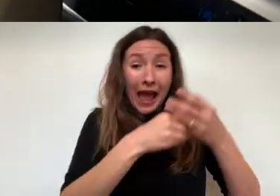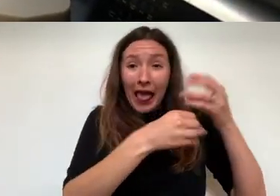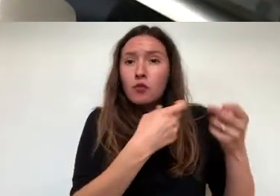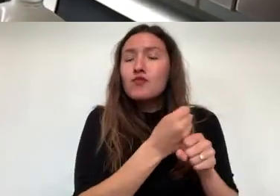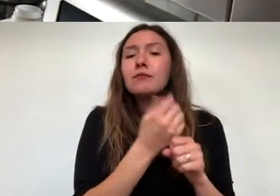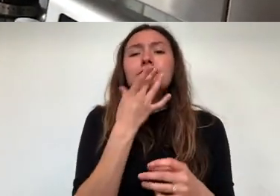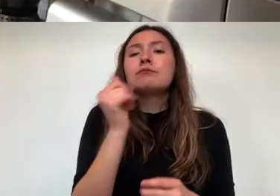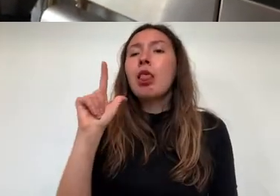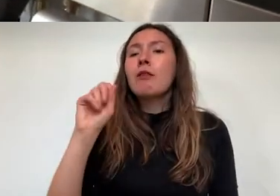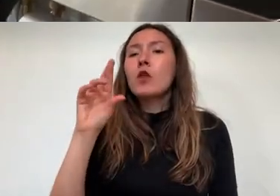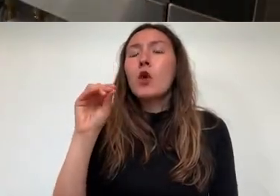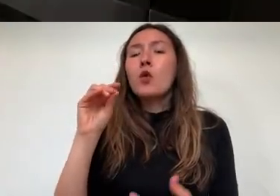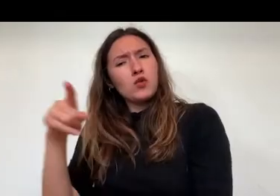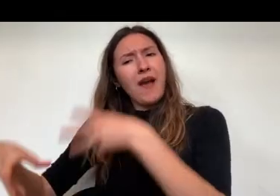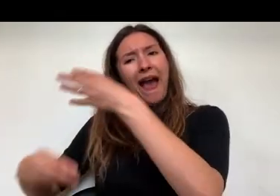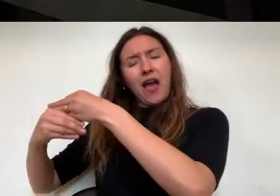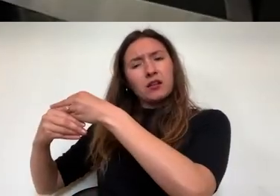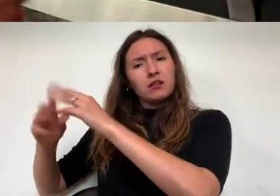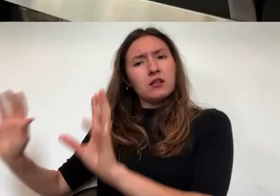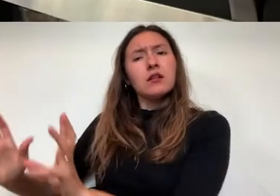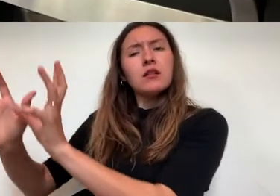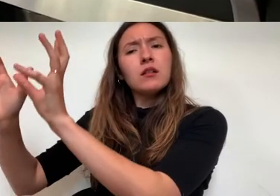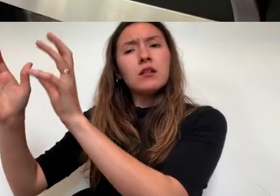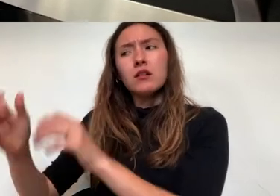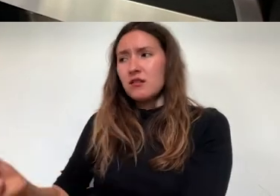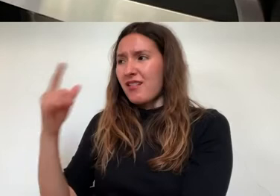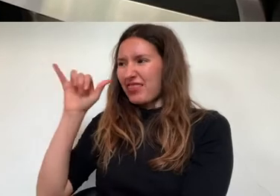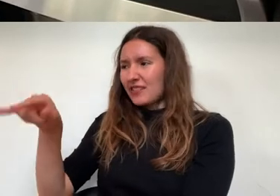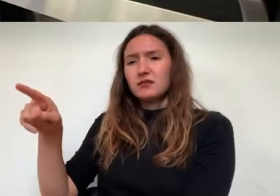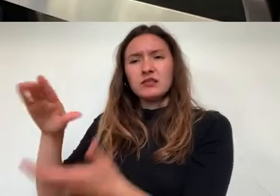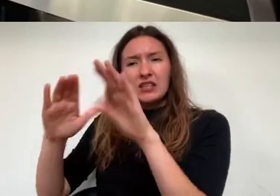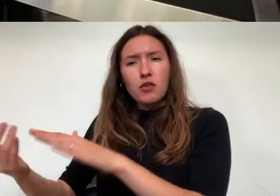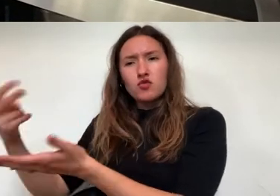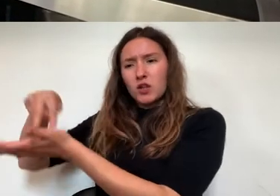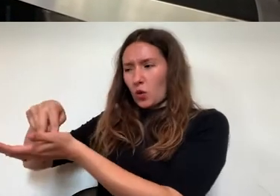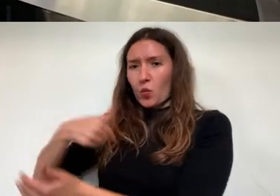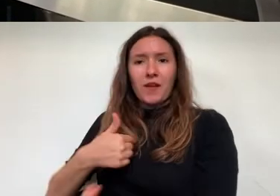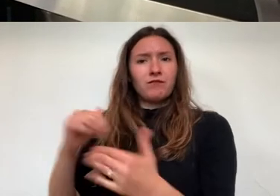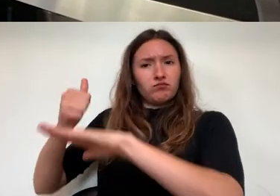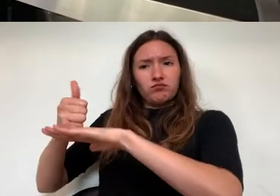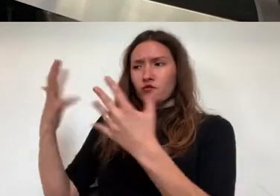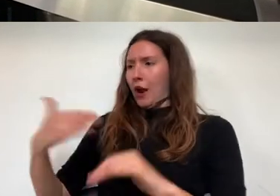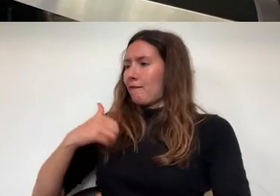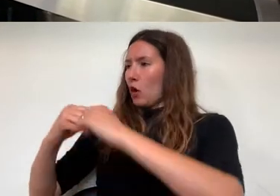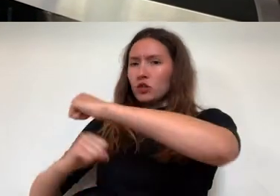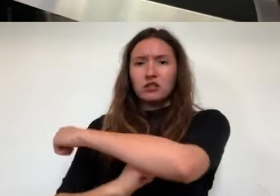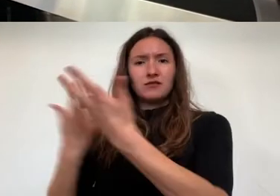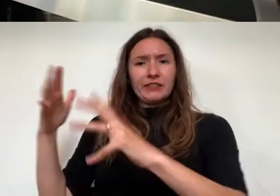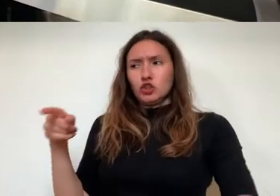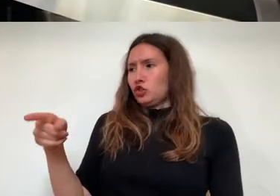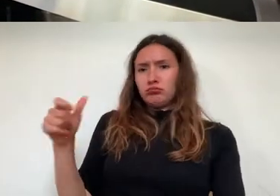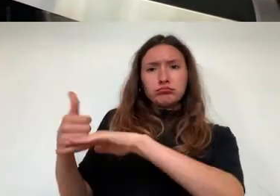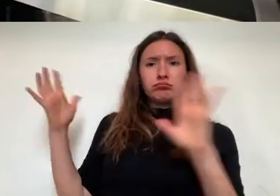be amazing goodness. The fat and the flour, it is the death and the resurrection of Jesus Christ. Start